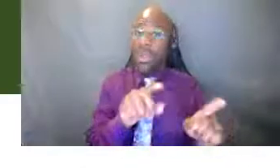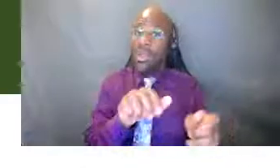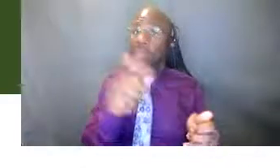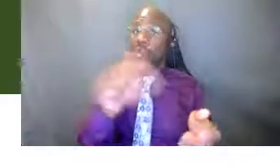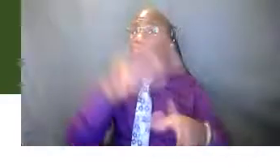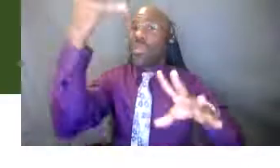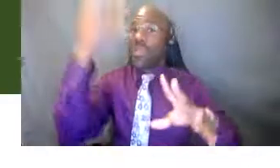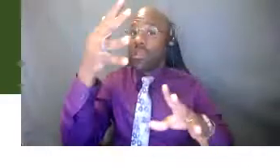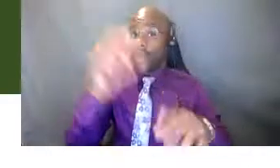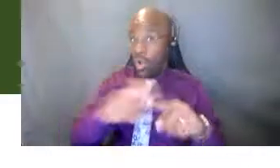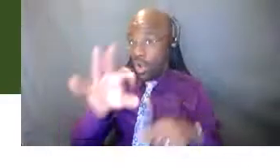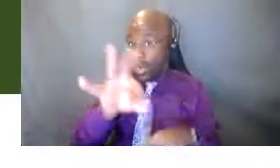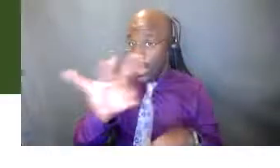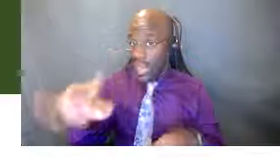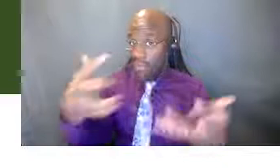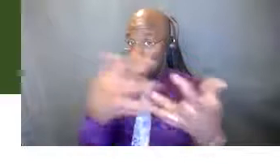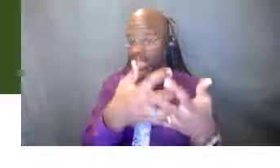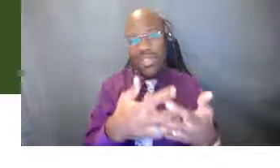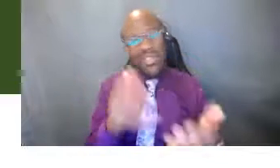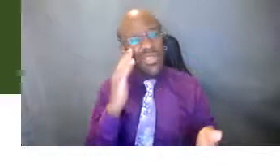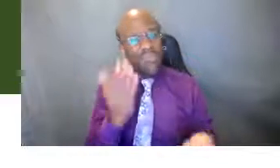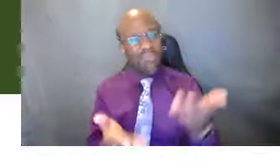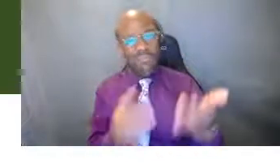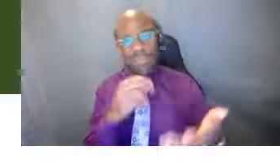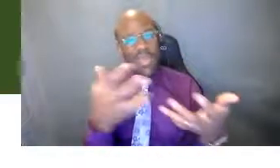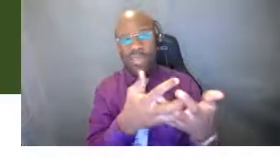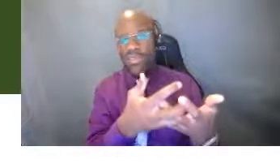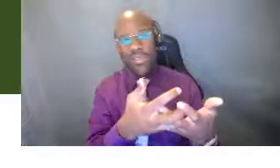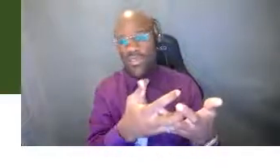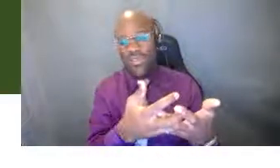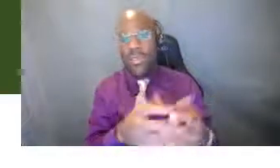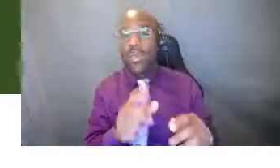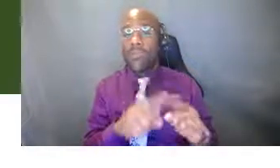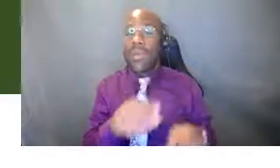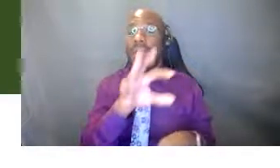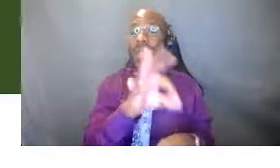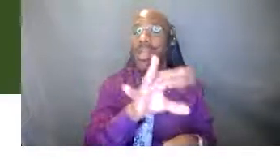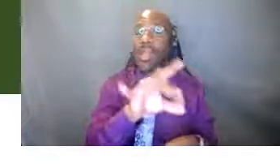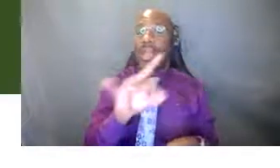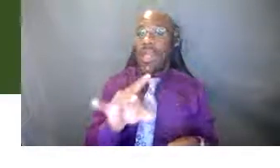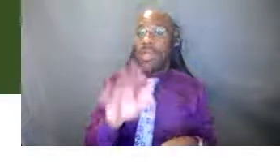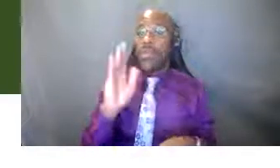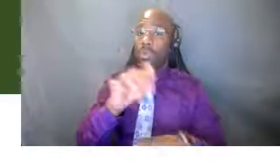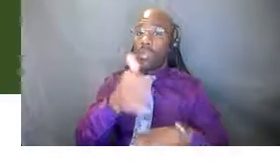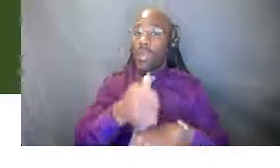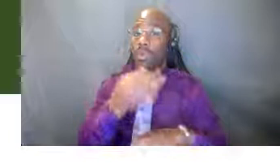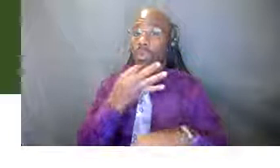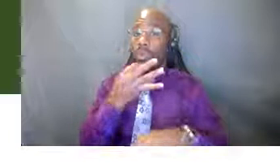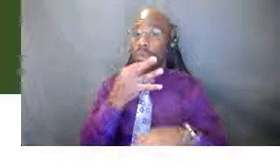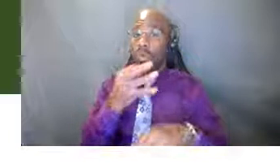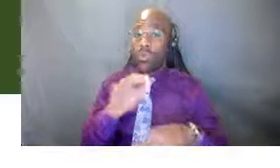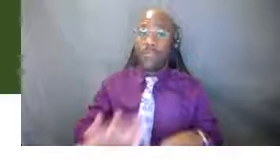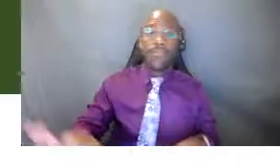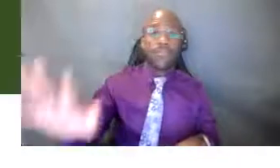limitation that 988 is likely to have in many areas of the country. The other